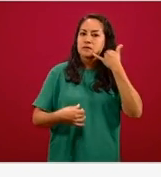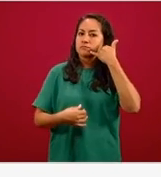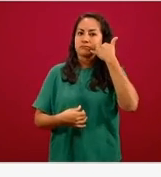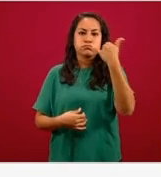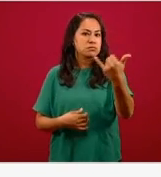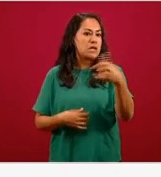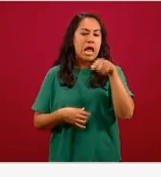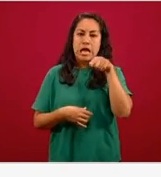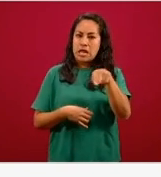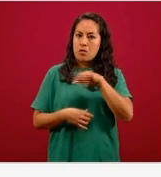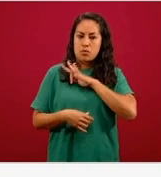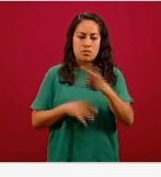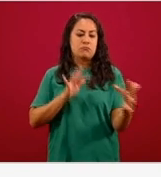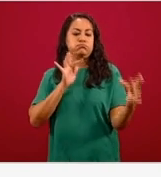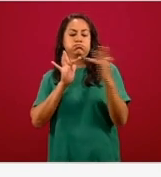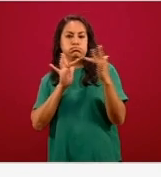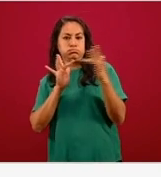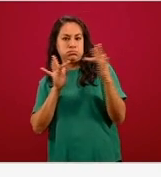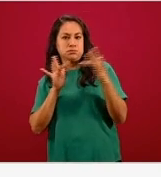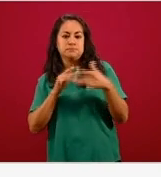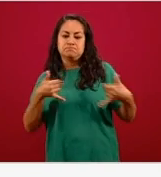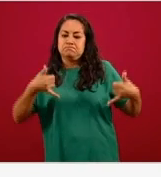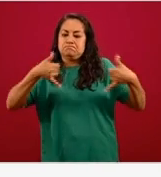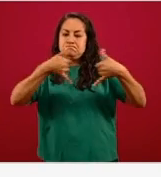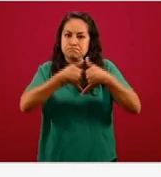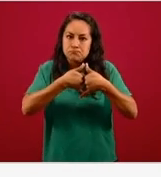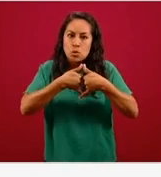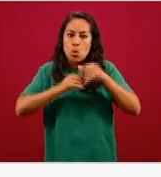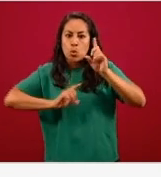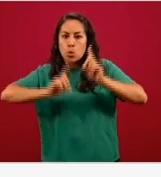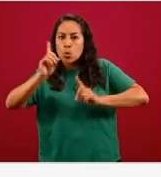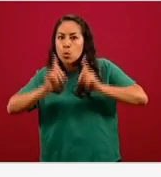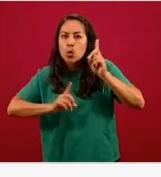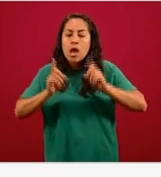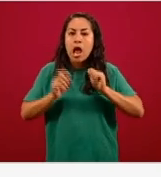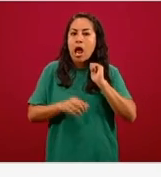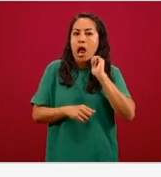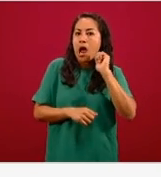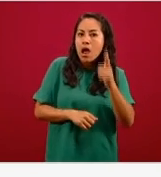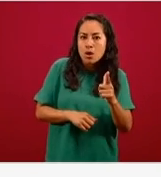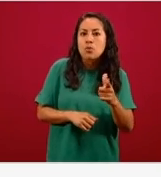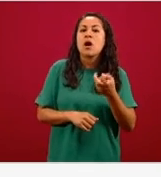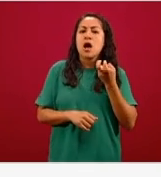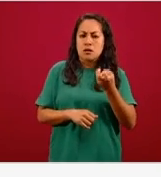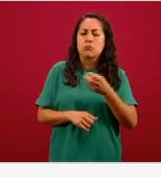citizens is the phone number that appears on screen,